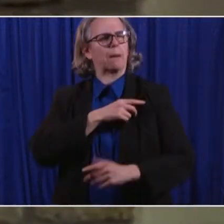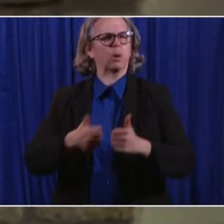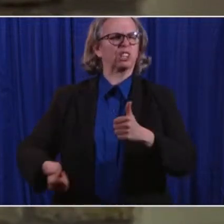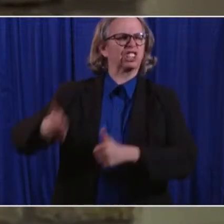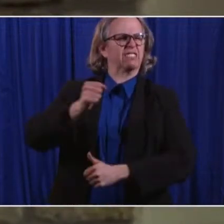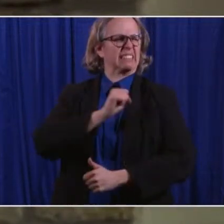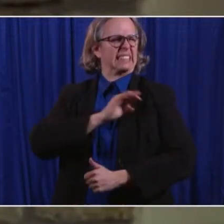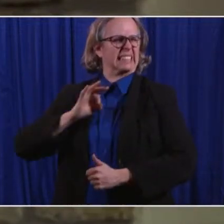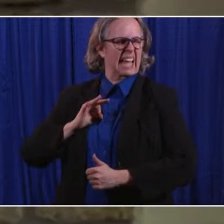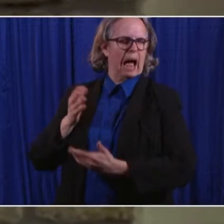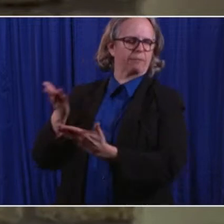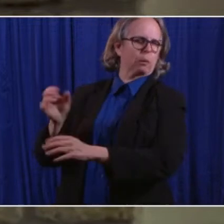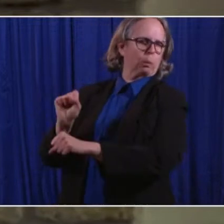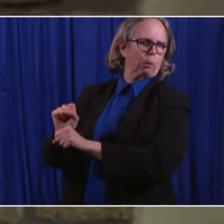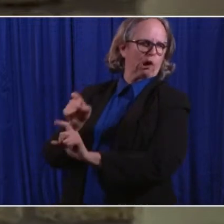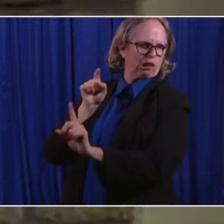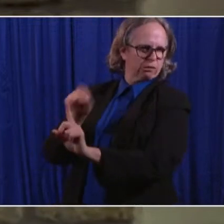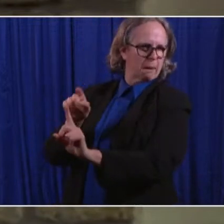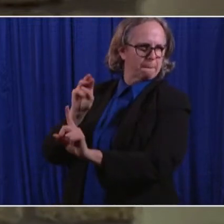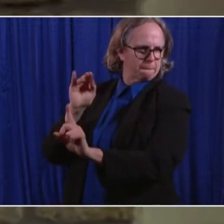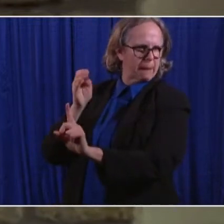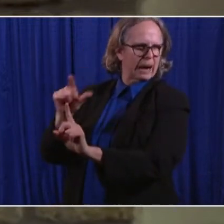So it's been